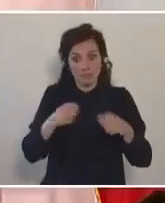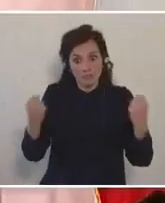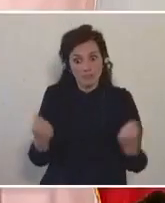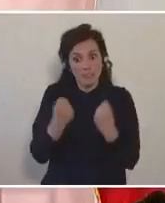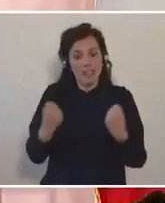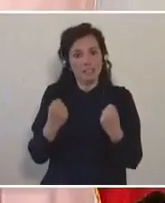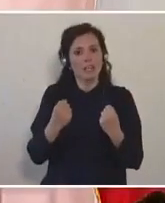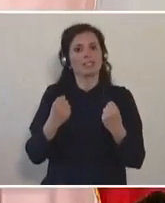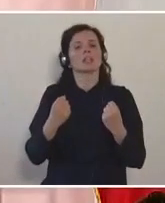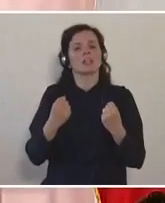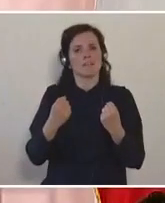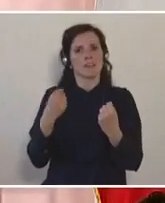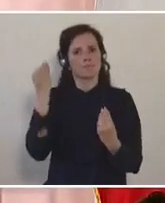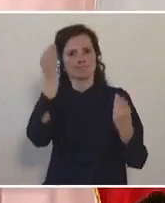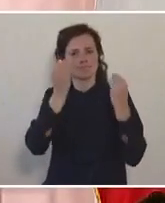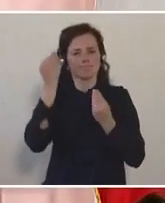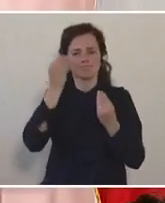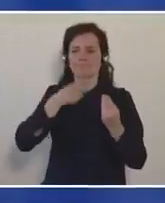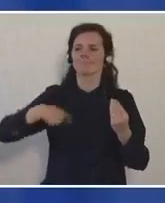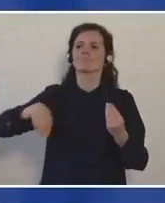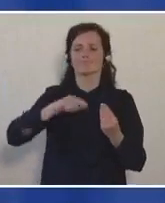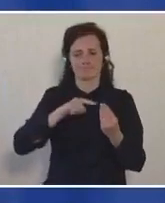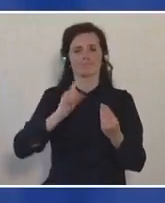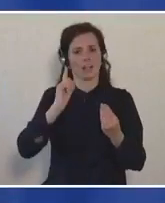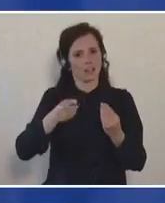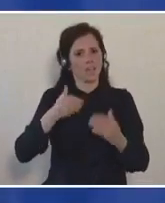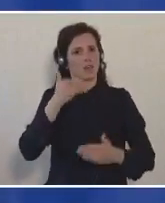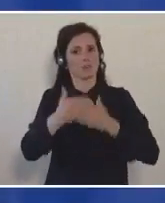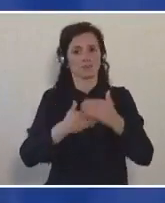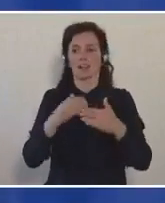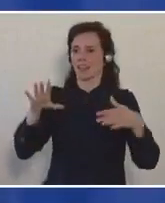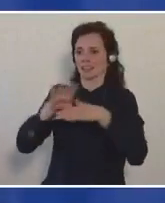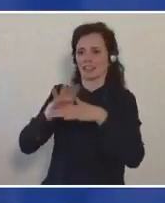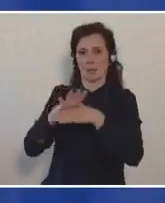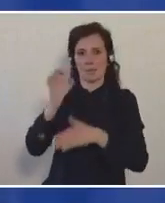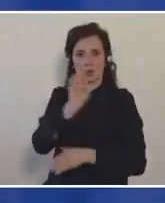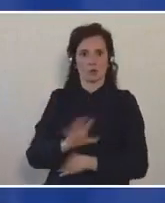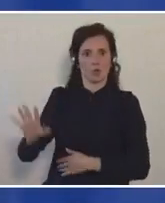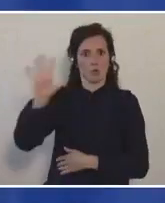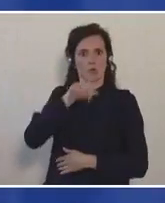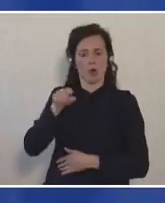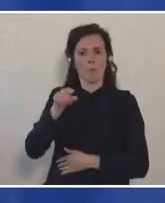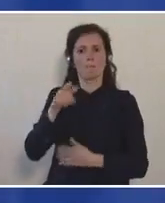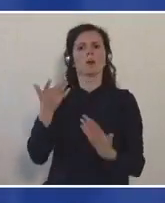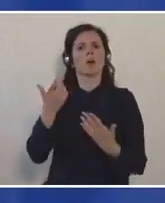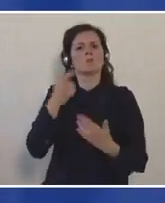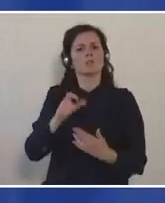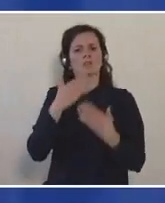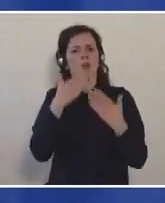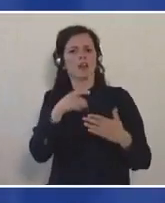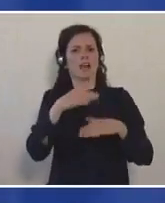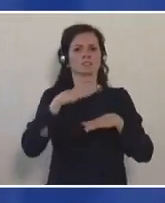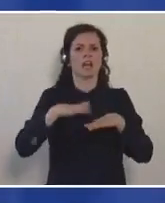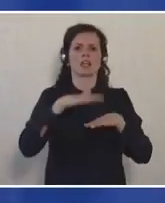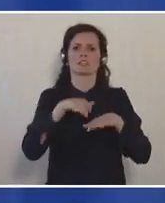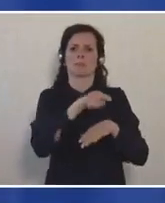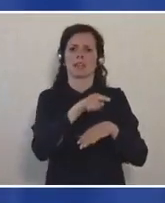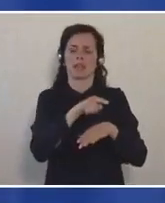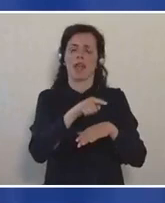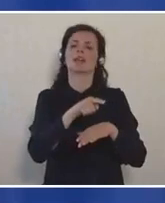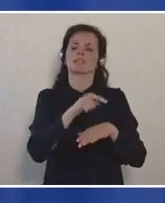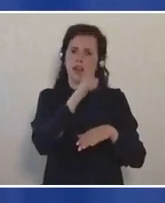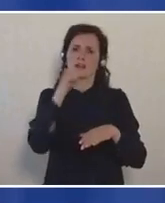to systematically build up a vaccination or manufacturing capacity in